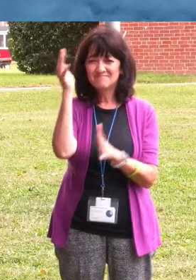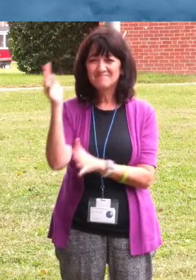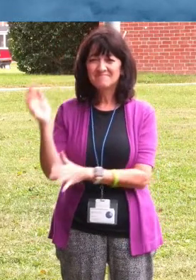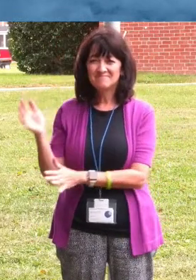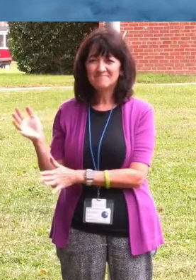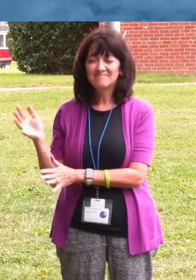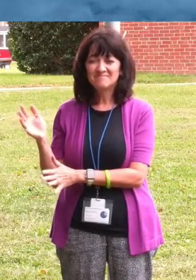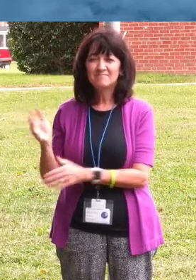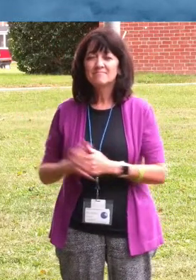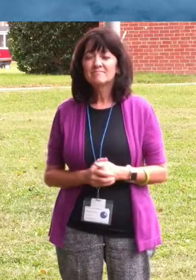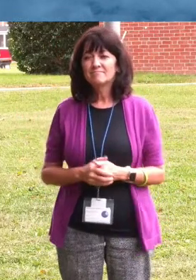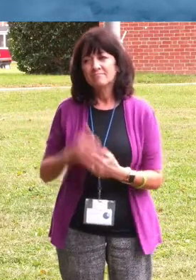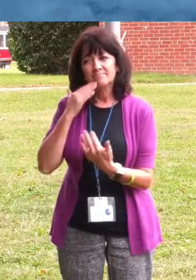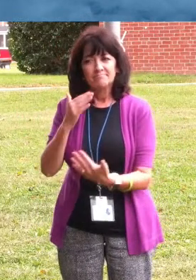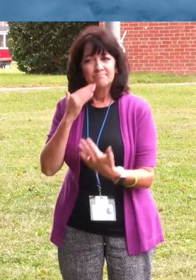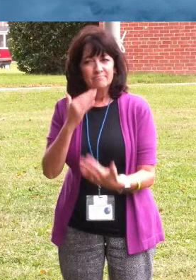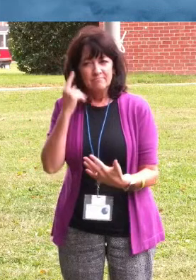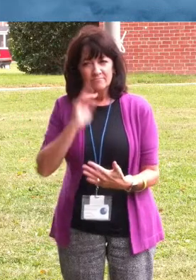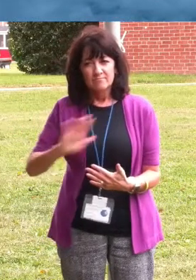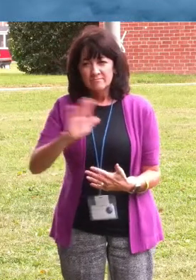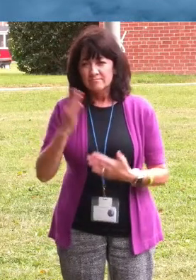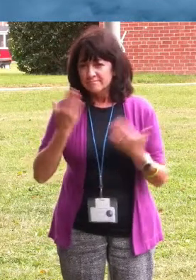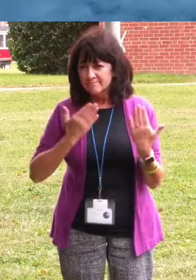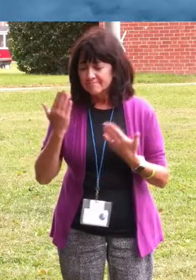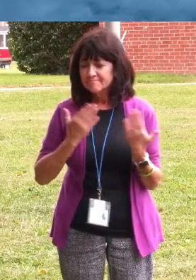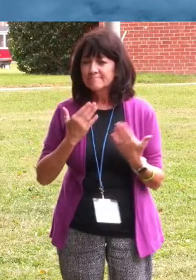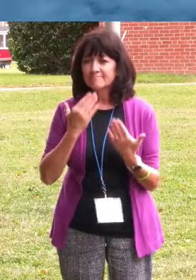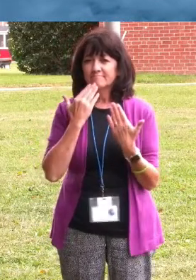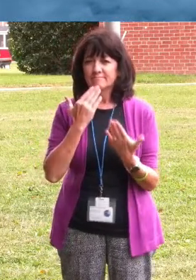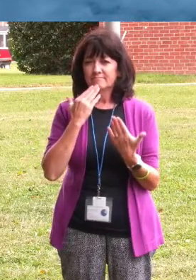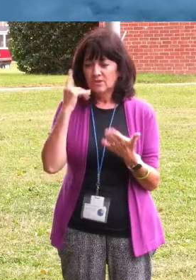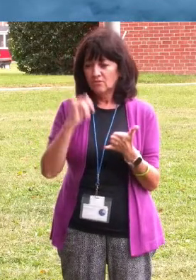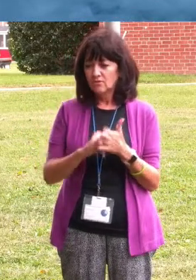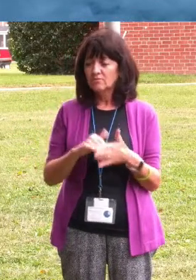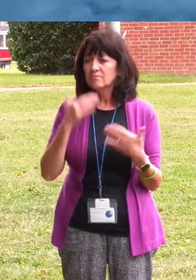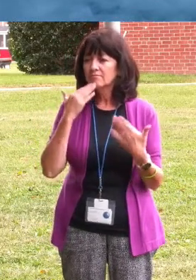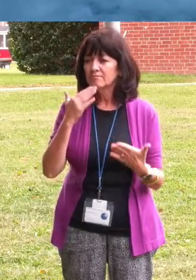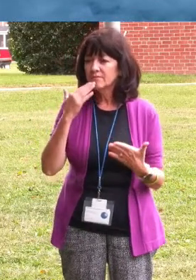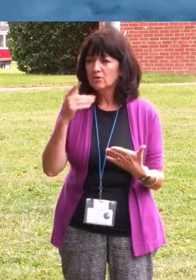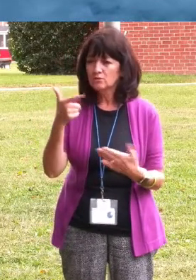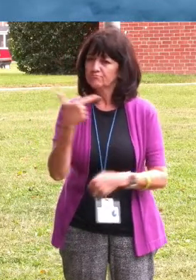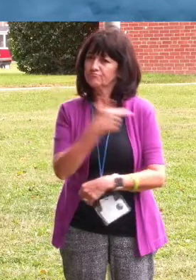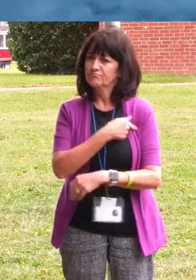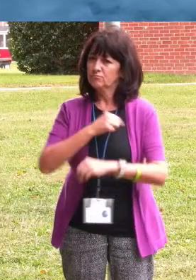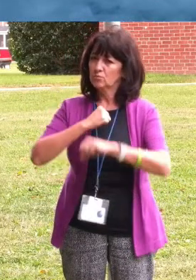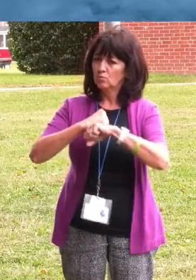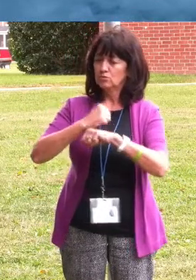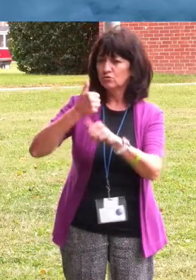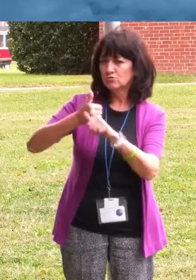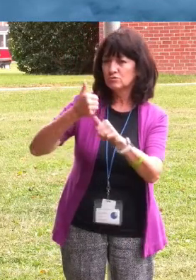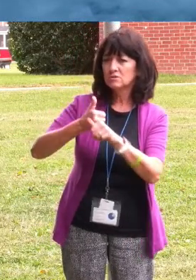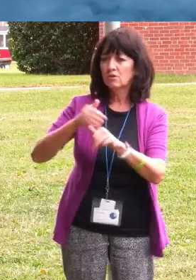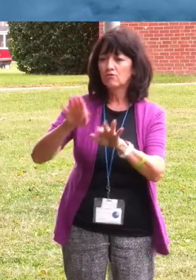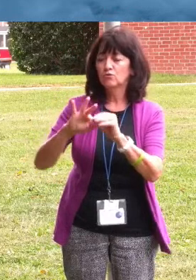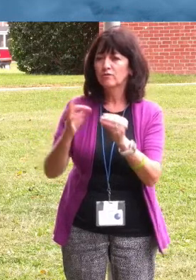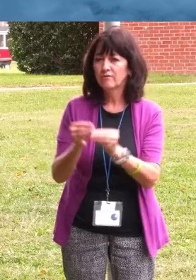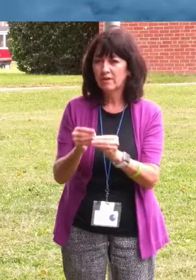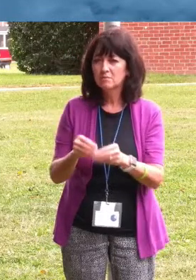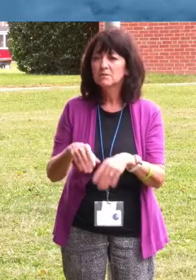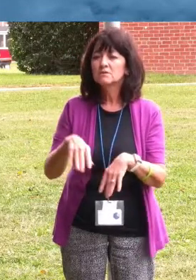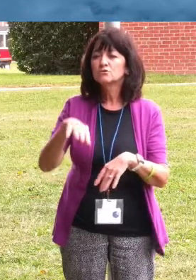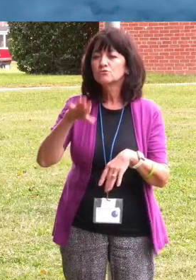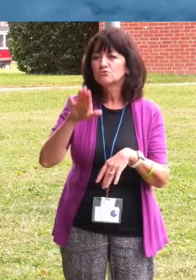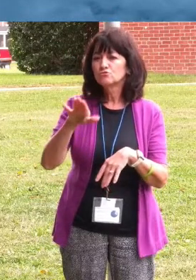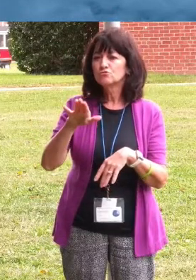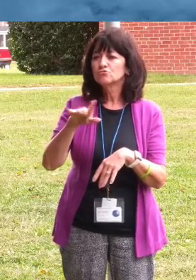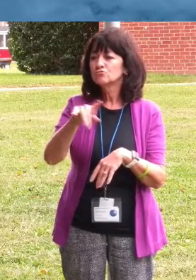And so thank you for that. Thank you for your service. Thank you for getting vaccinated to protect yourselves, your families, your